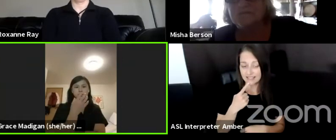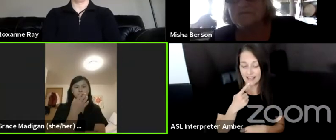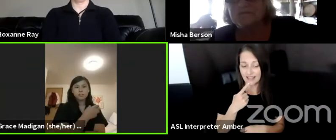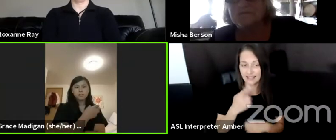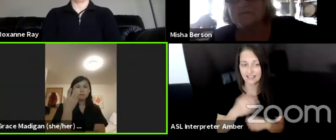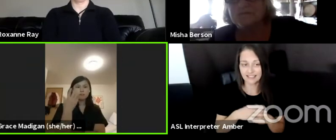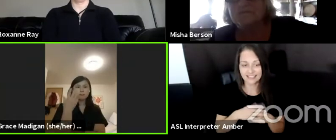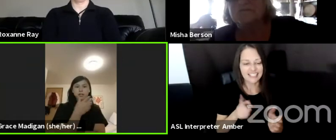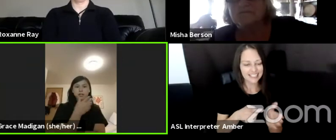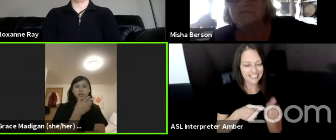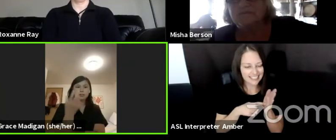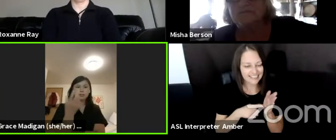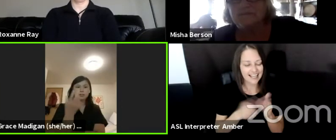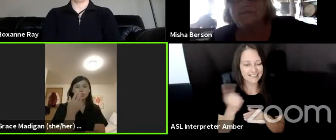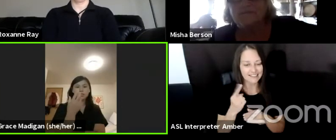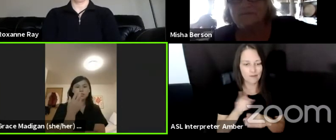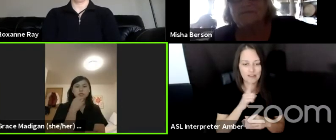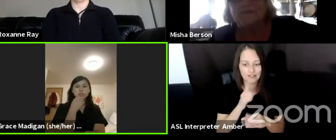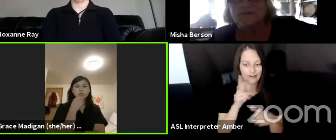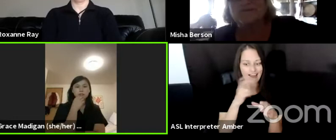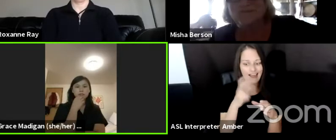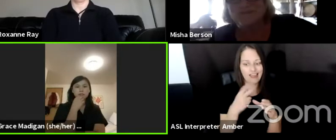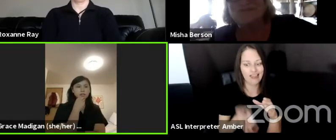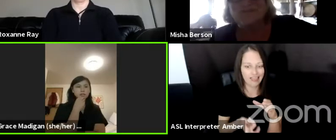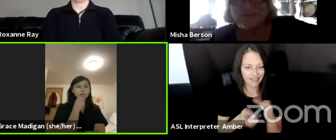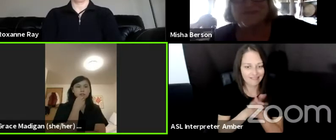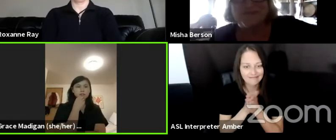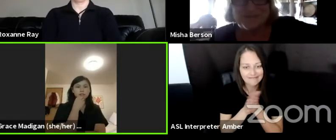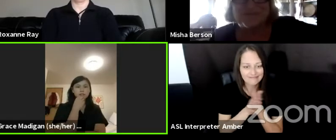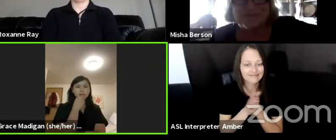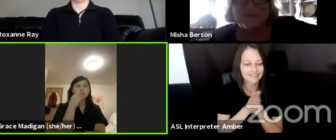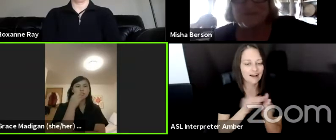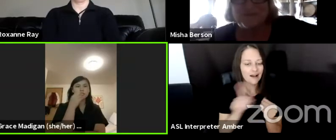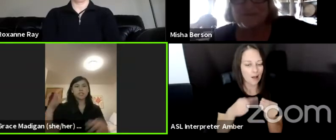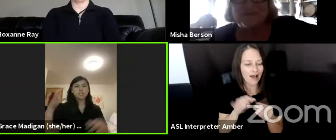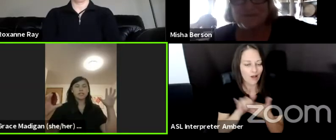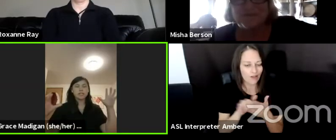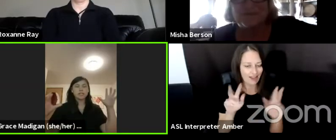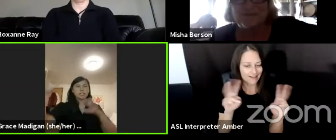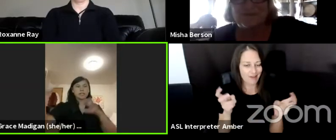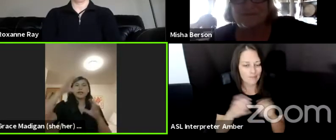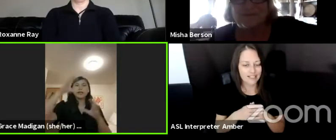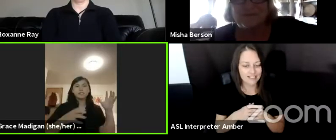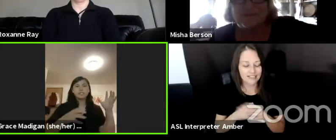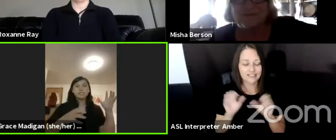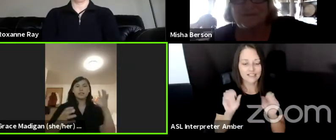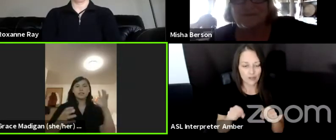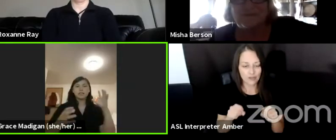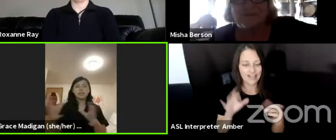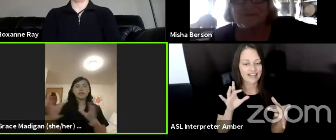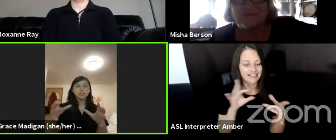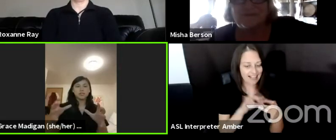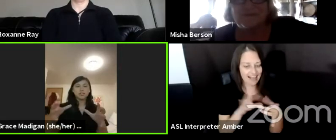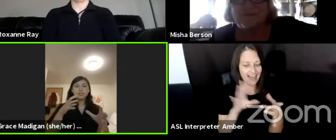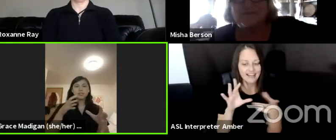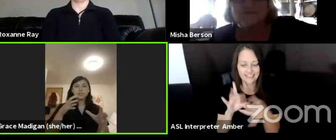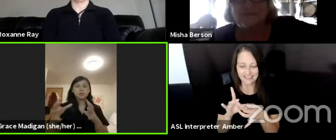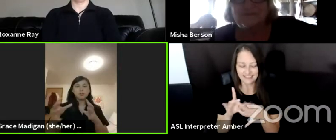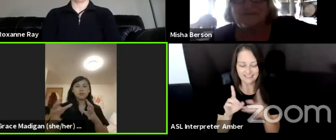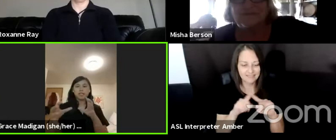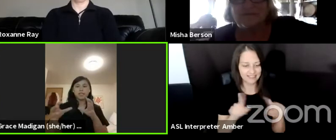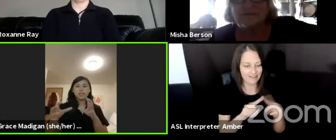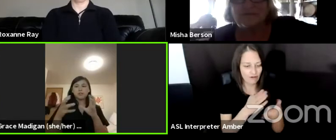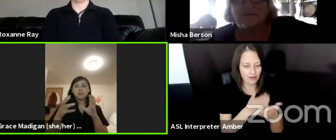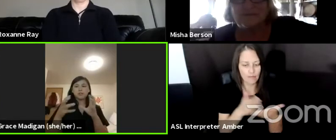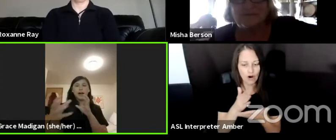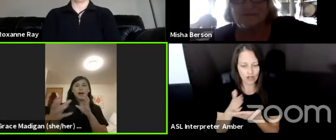wonk about, you know, whatever they're talking about. So it's like, they're able to connect X, Y, and Z and present to you in a